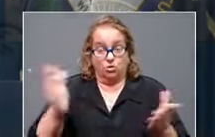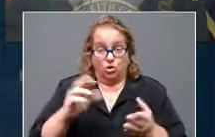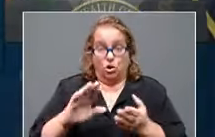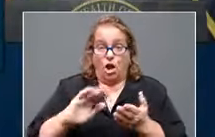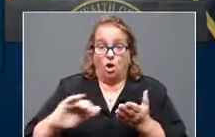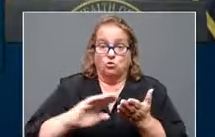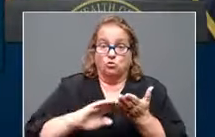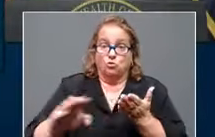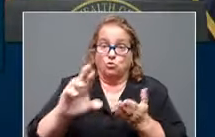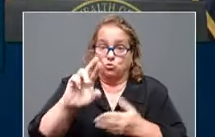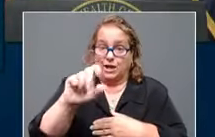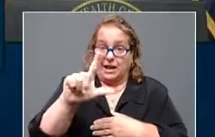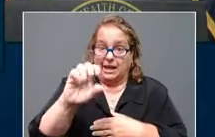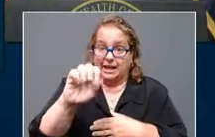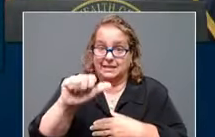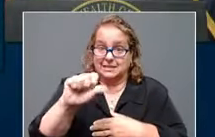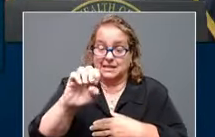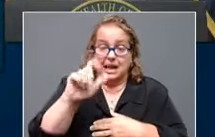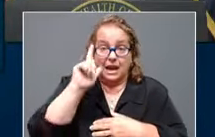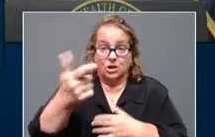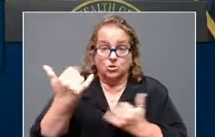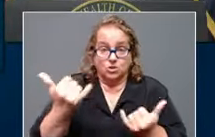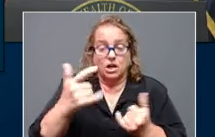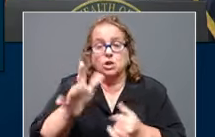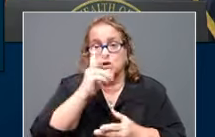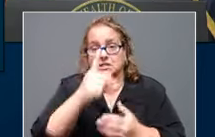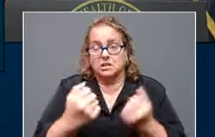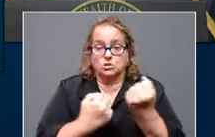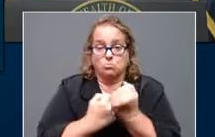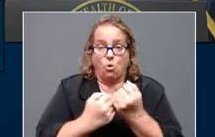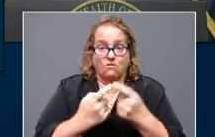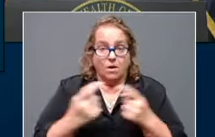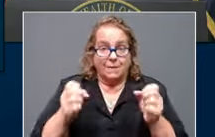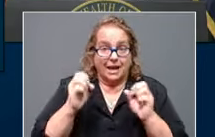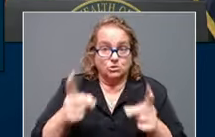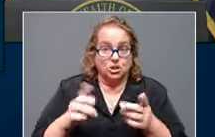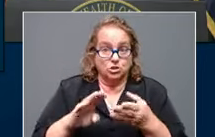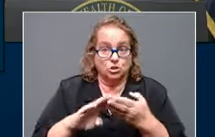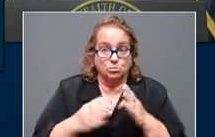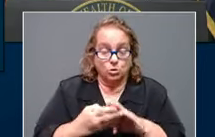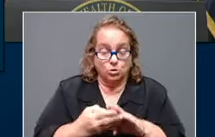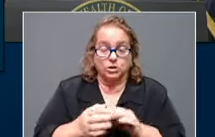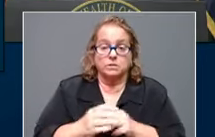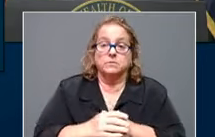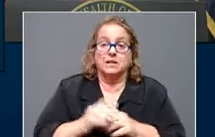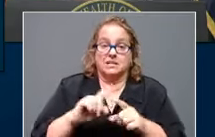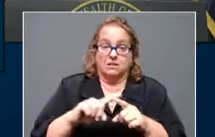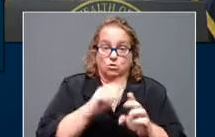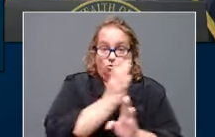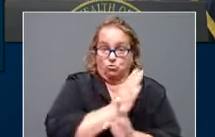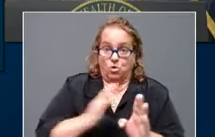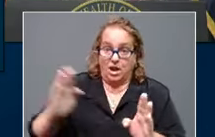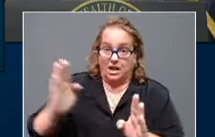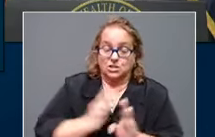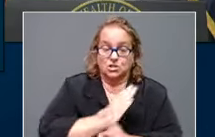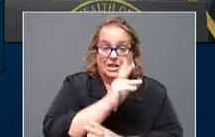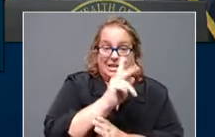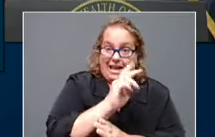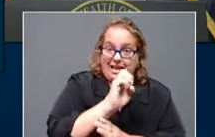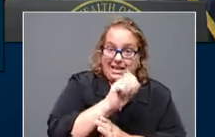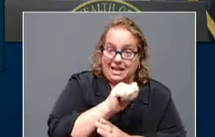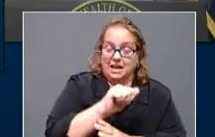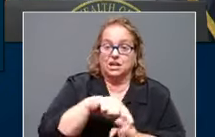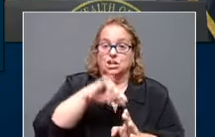120 Strong, CASA, which are the school administrators, and many more. Those that are there in